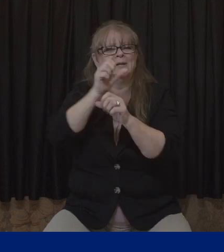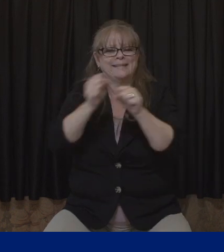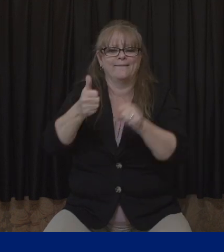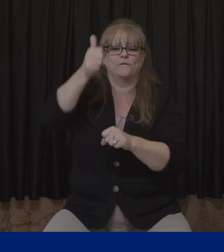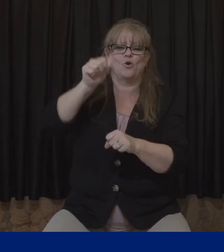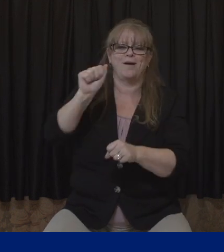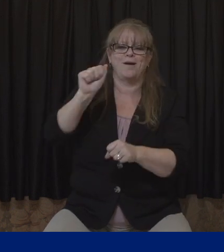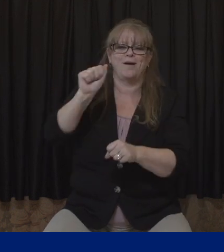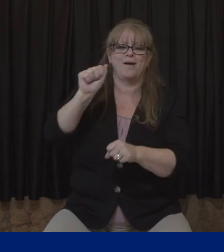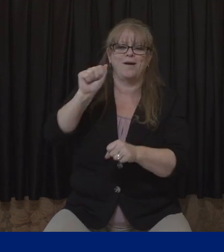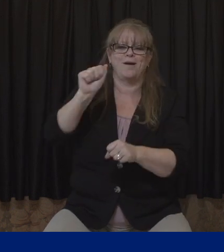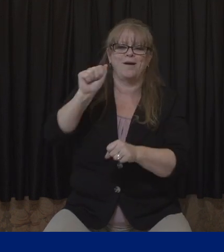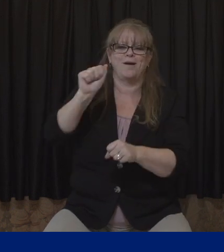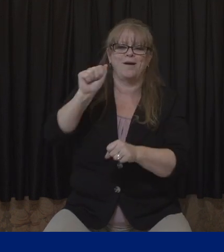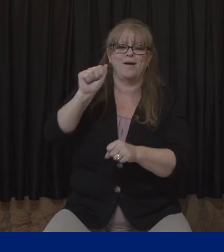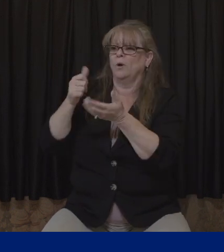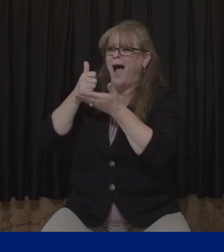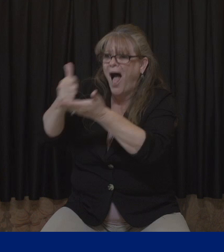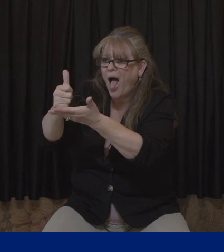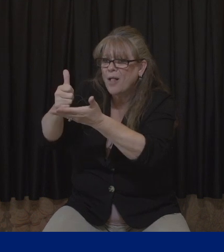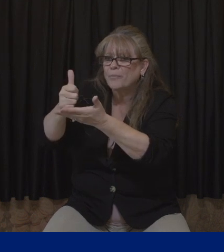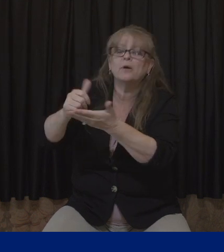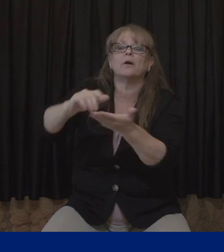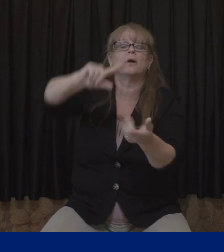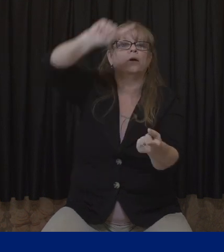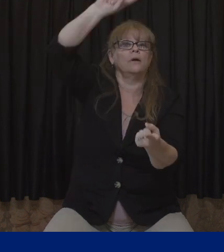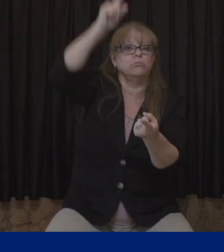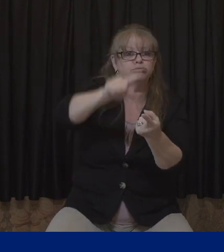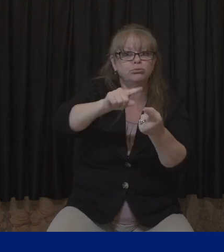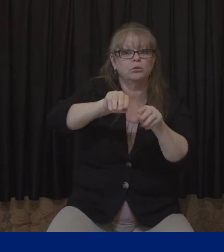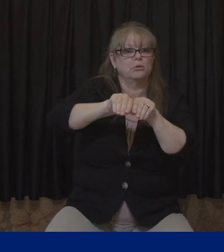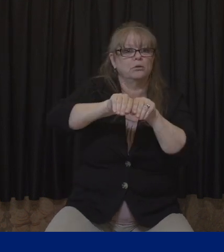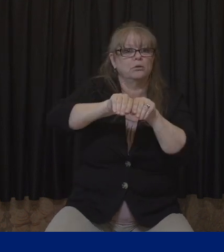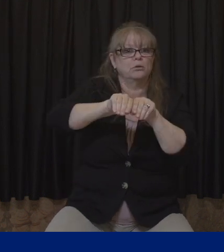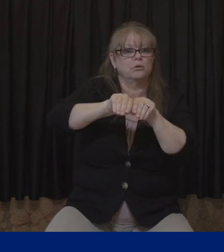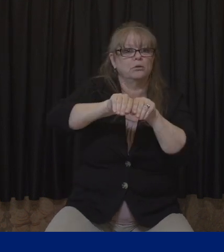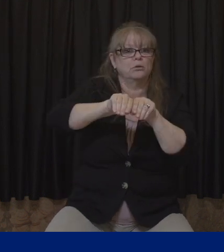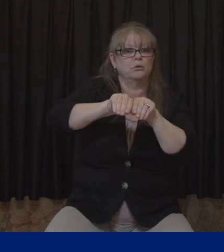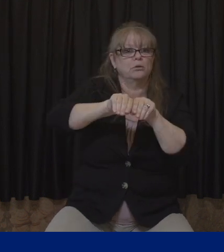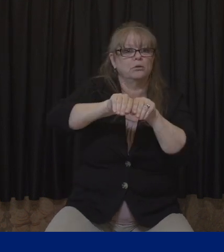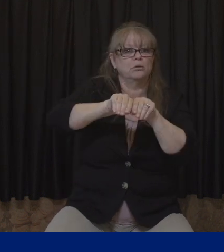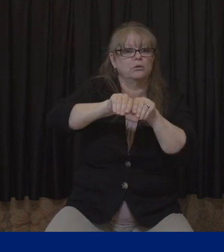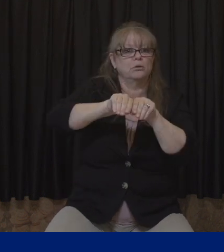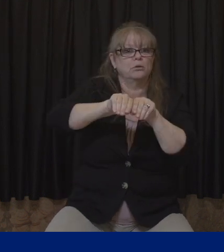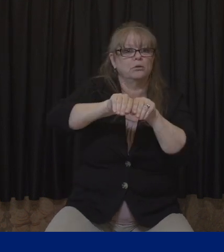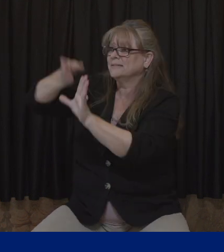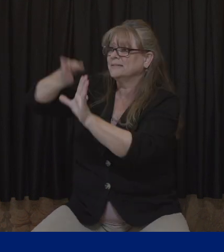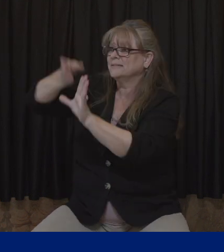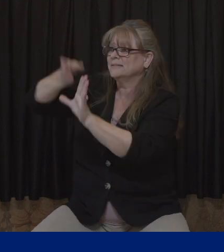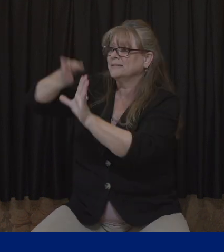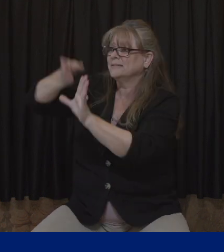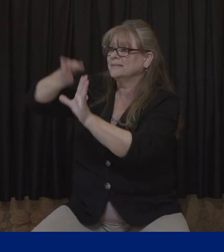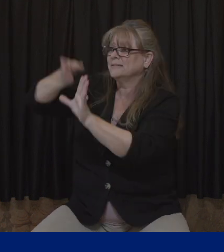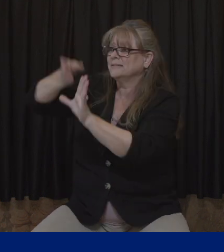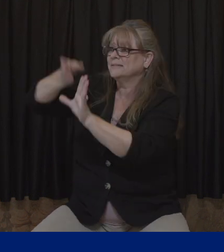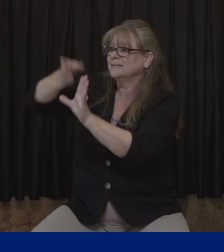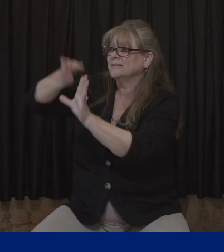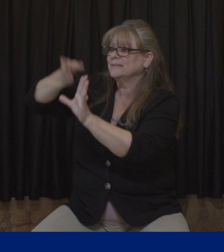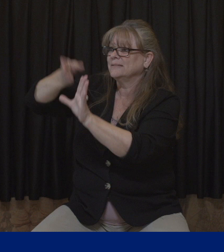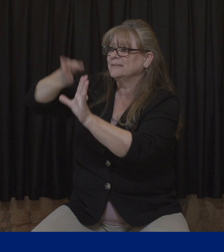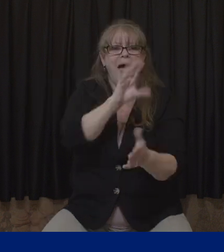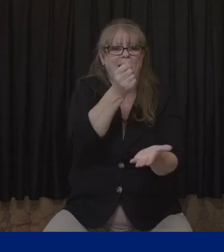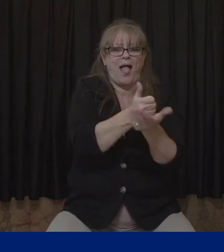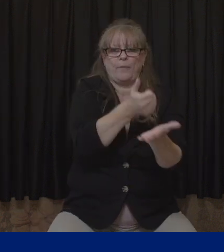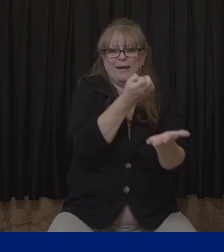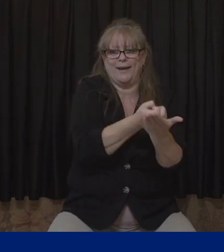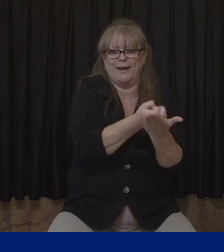mental, physical, and at the same time, we'll be able to meet the public health criteria for reducing further restrictions over time. We